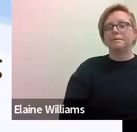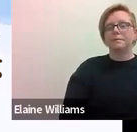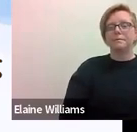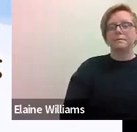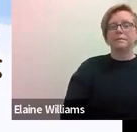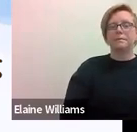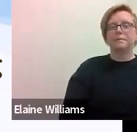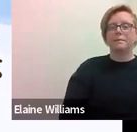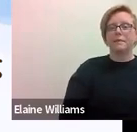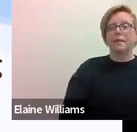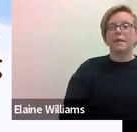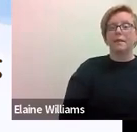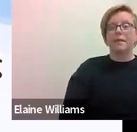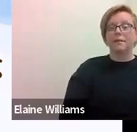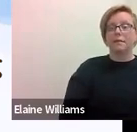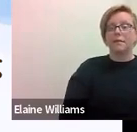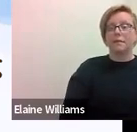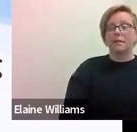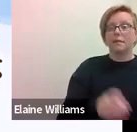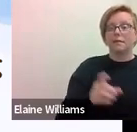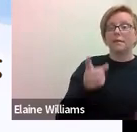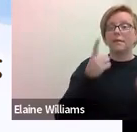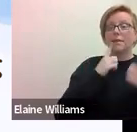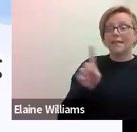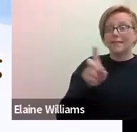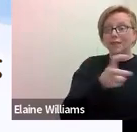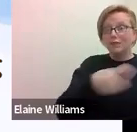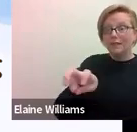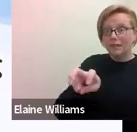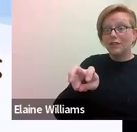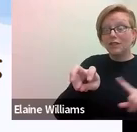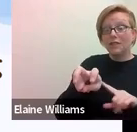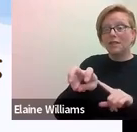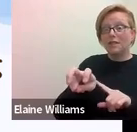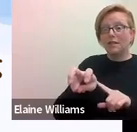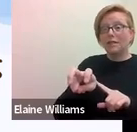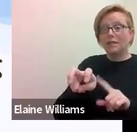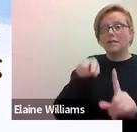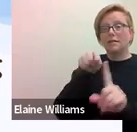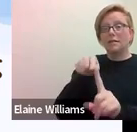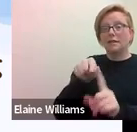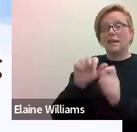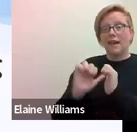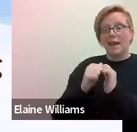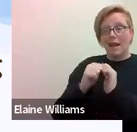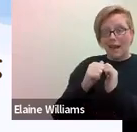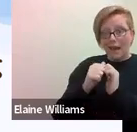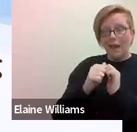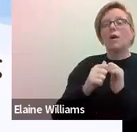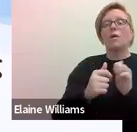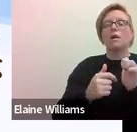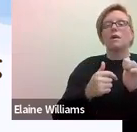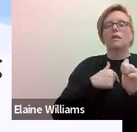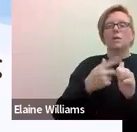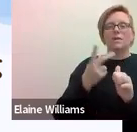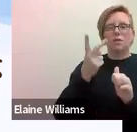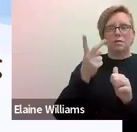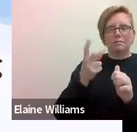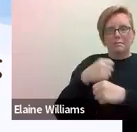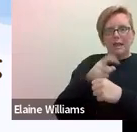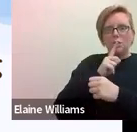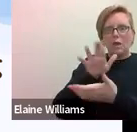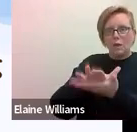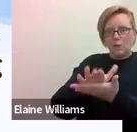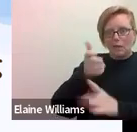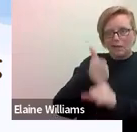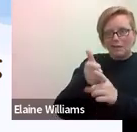And a successful transition occurs when CDS has provided all records and data to the school, and the school is prepared to make an